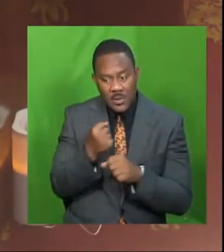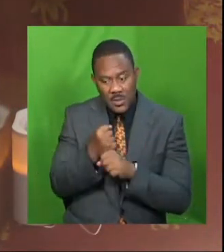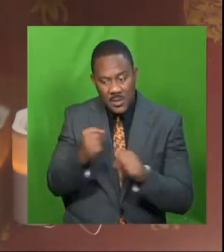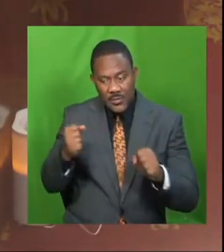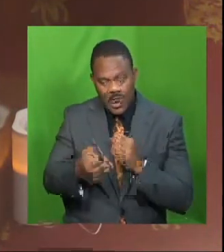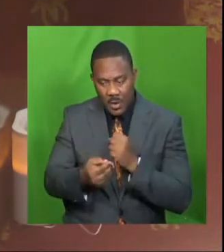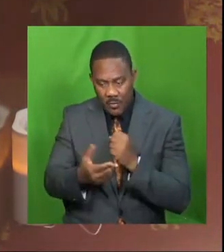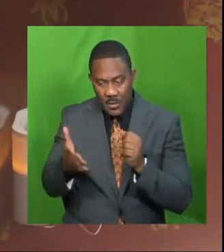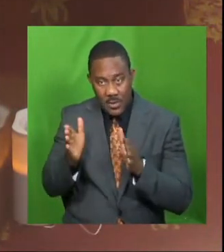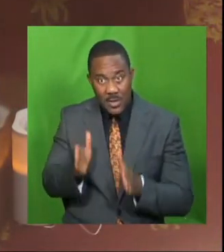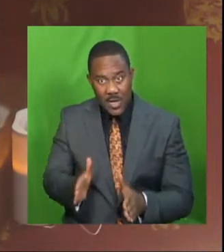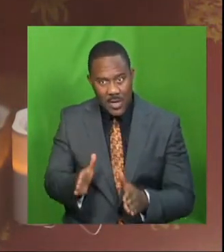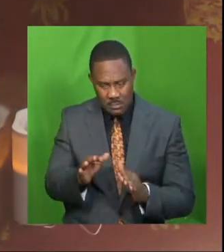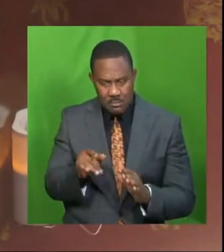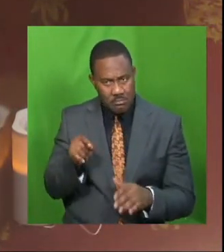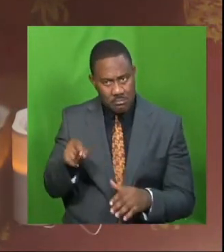the